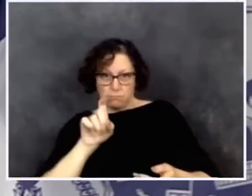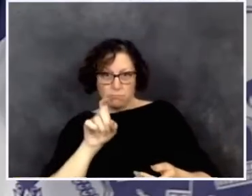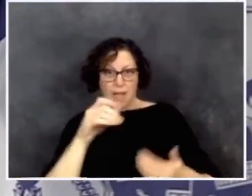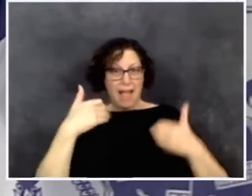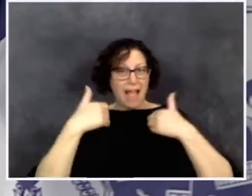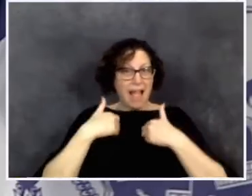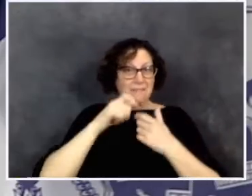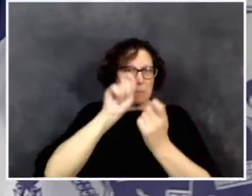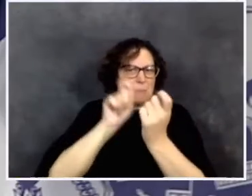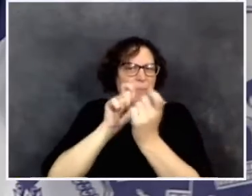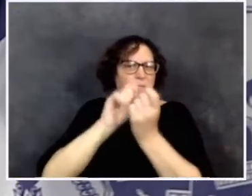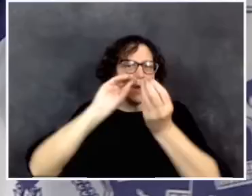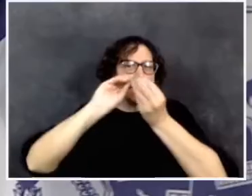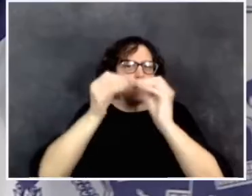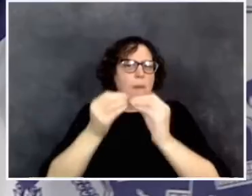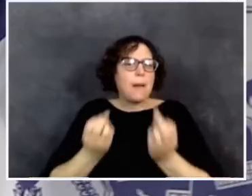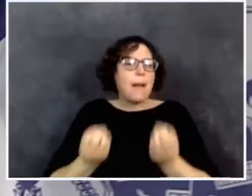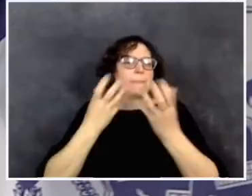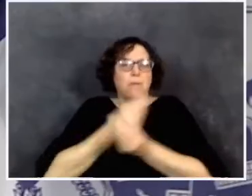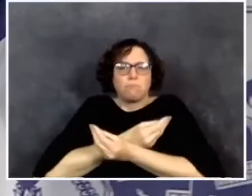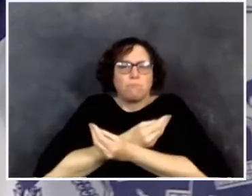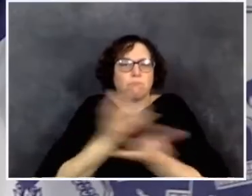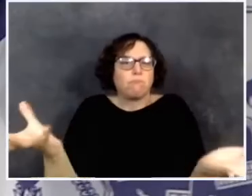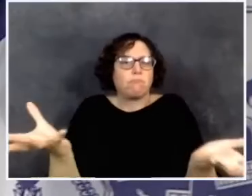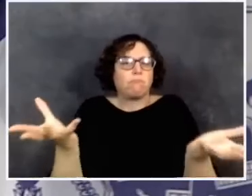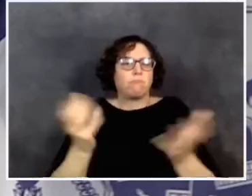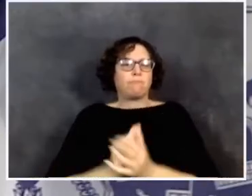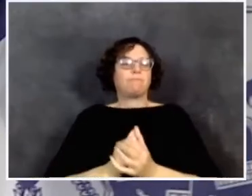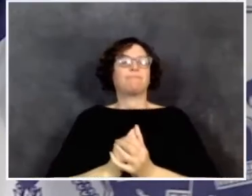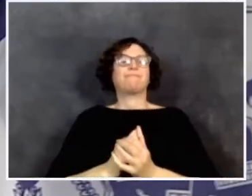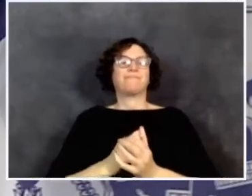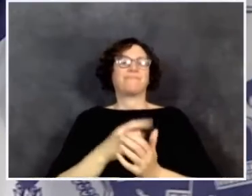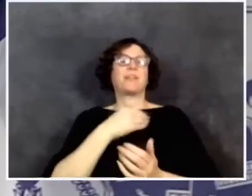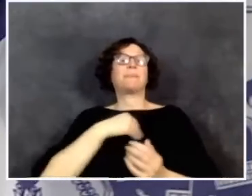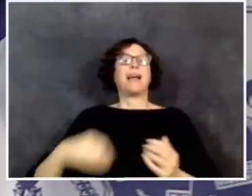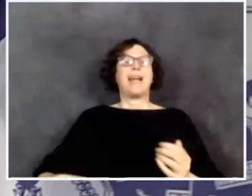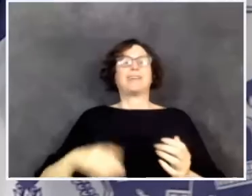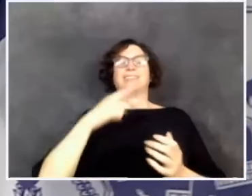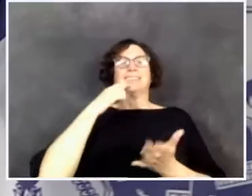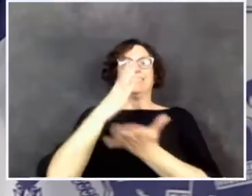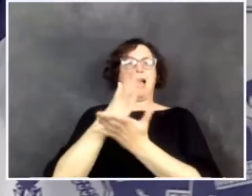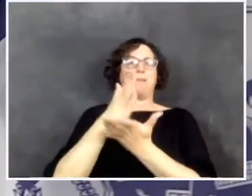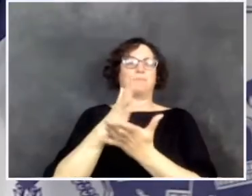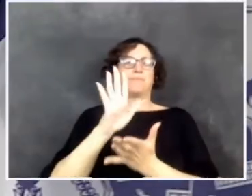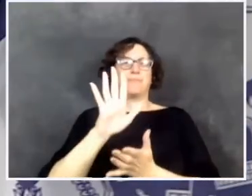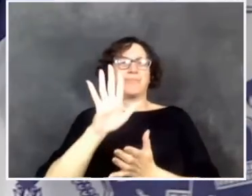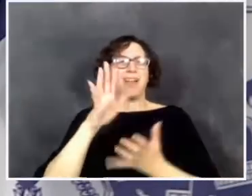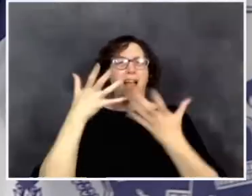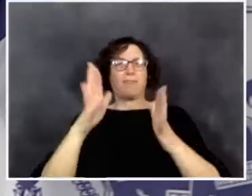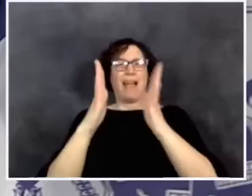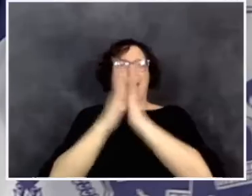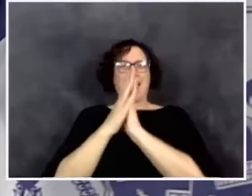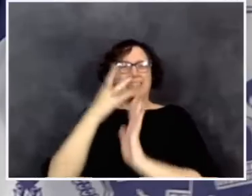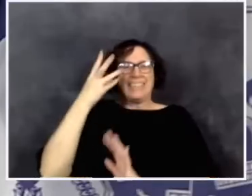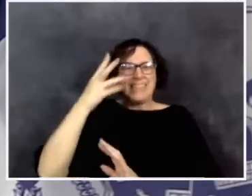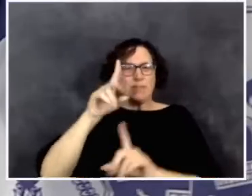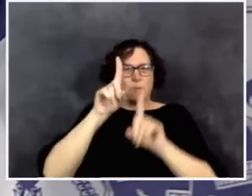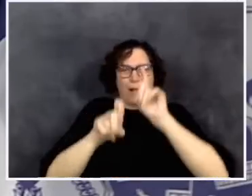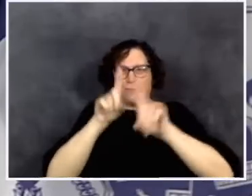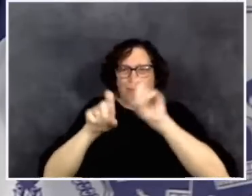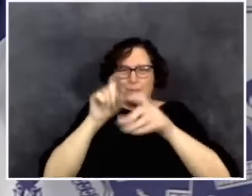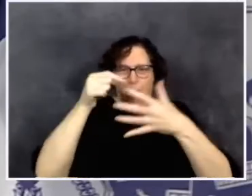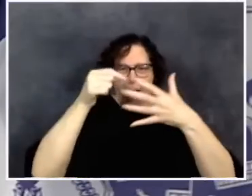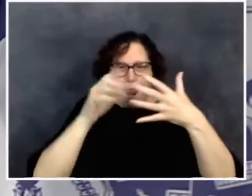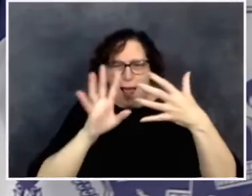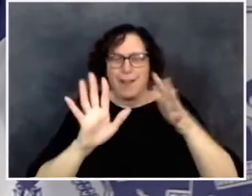broadly speaking... Yoav, come on, man. You're doing a 16-part question. I got you on what you got here. Let's, in the interest of balance with your colleagues, that's